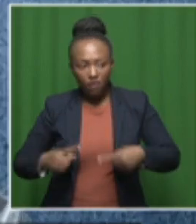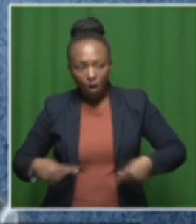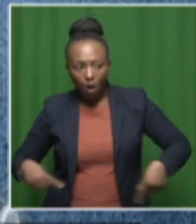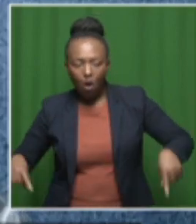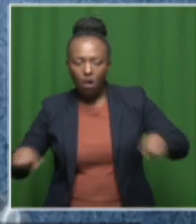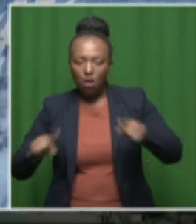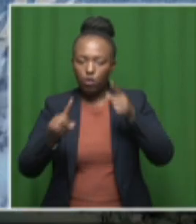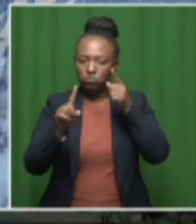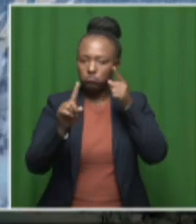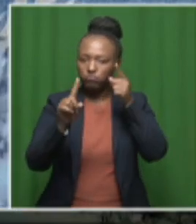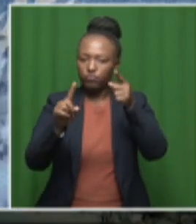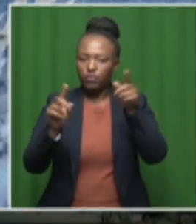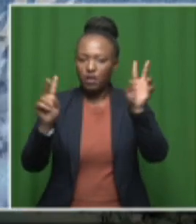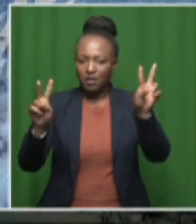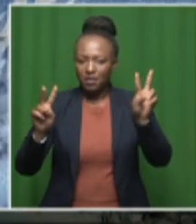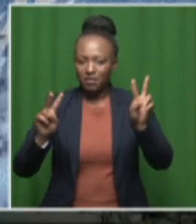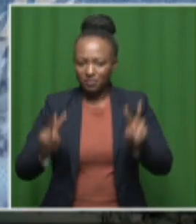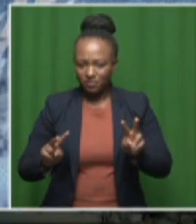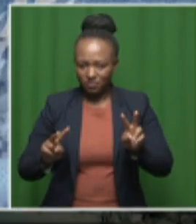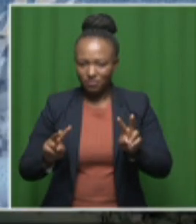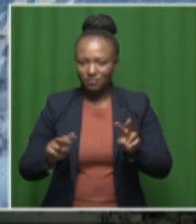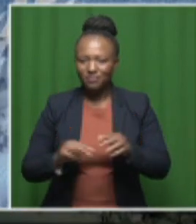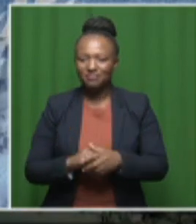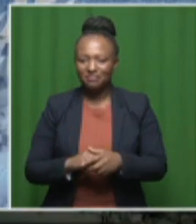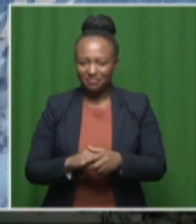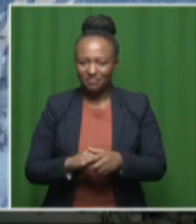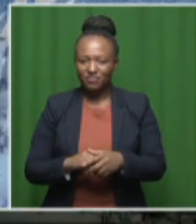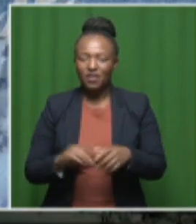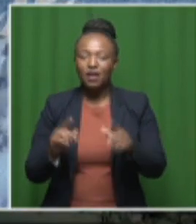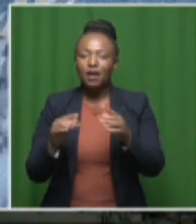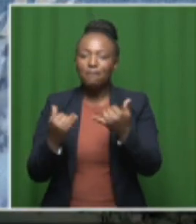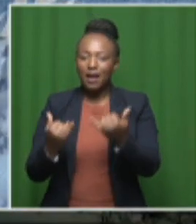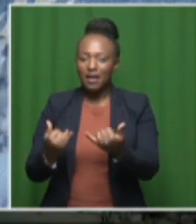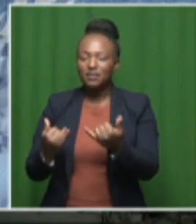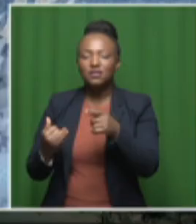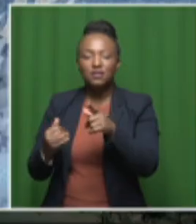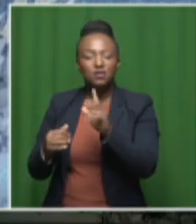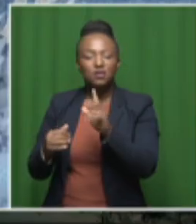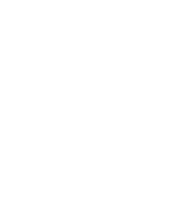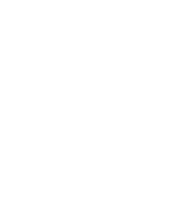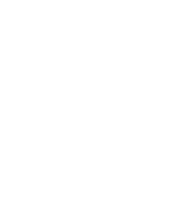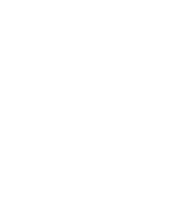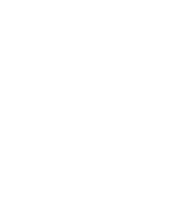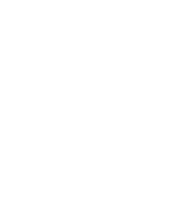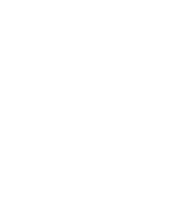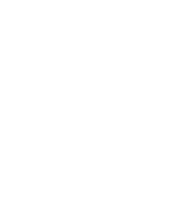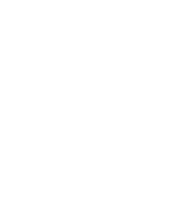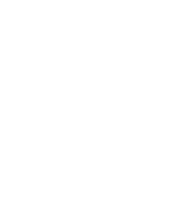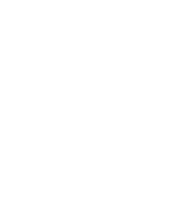towards. All right. The Nelson, UN is a reflection of the world, but it doesn't have to remain that way.